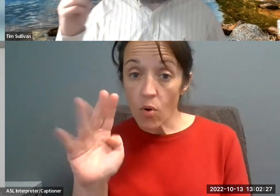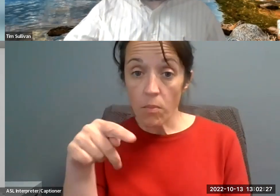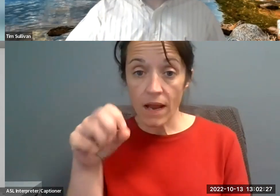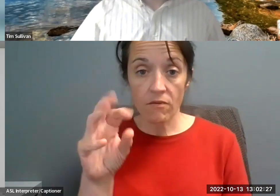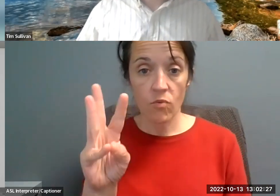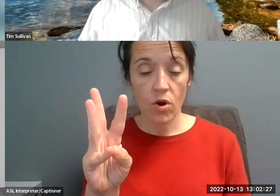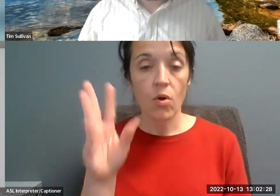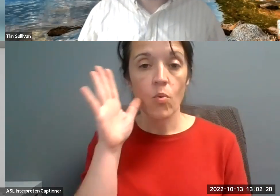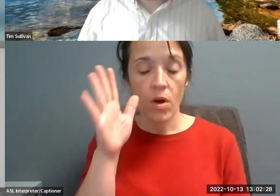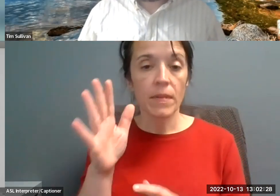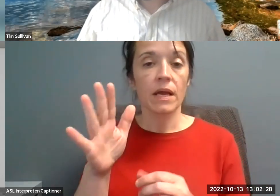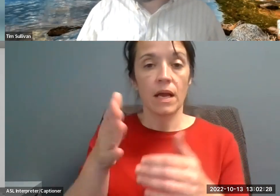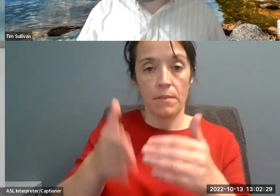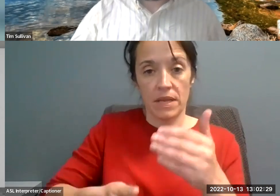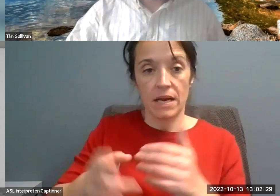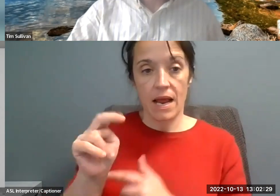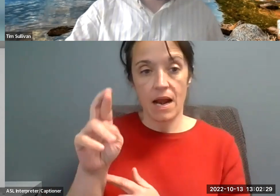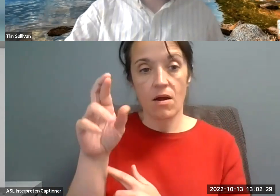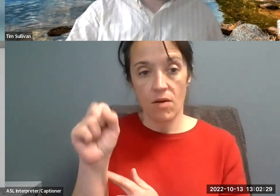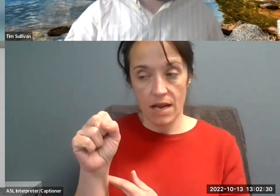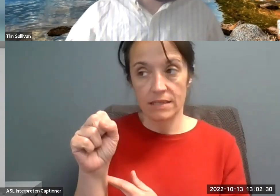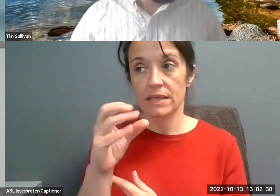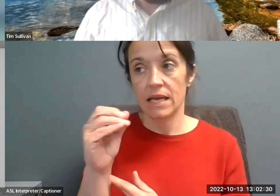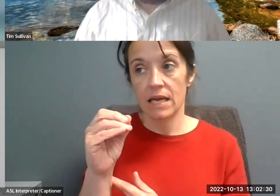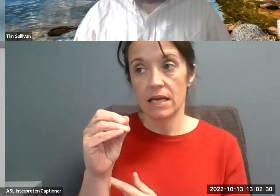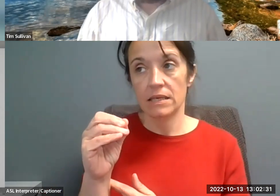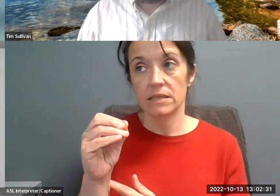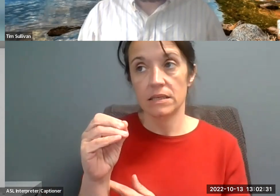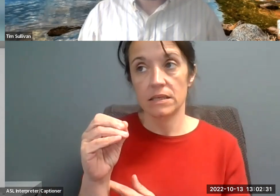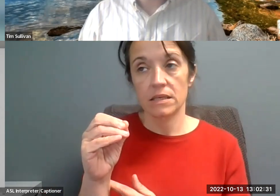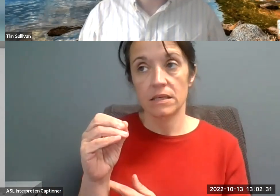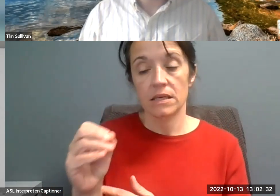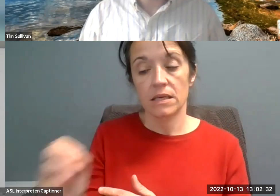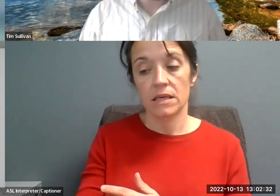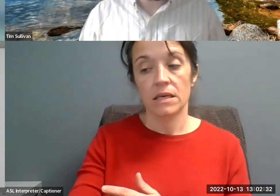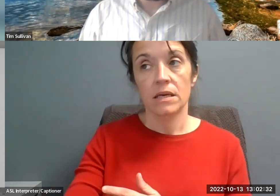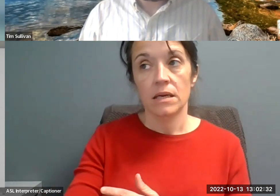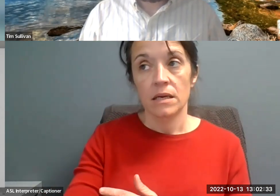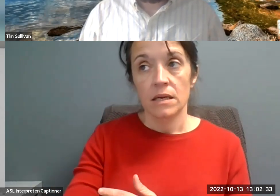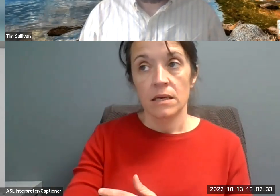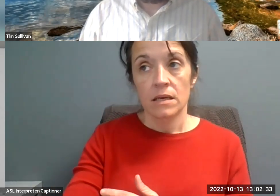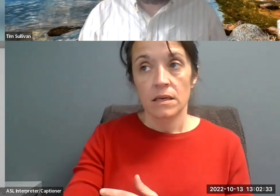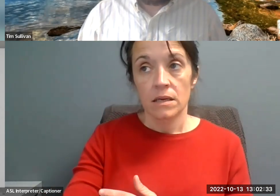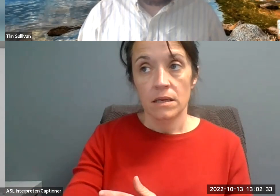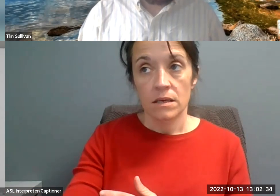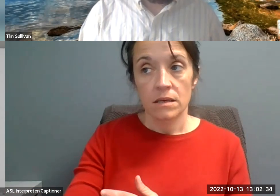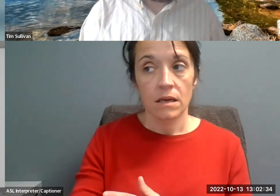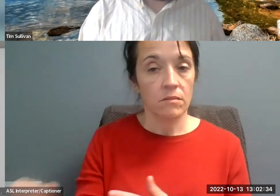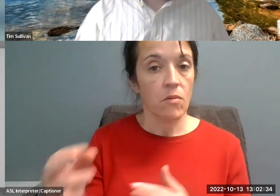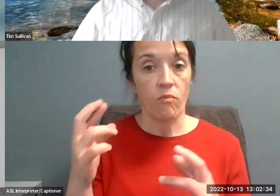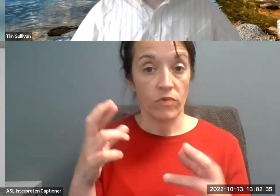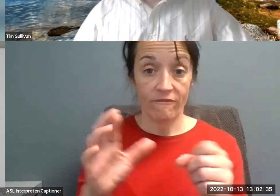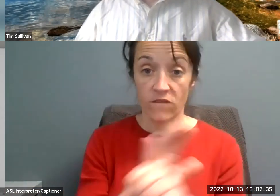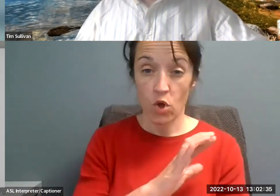be completed in NRS, and that we plan on having the full demonstration of